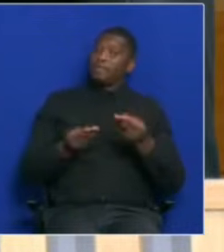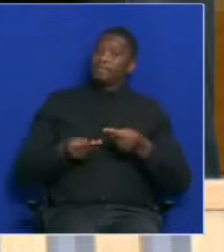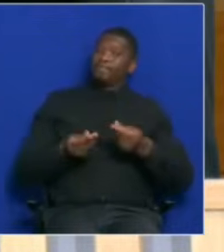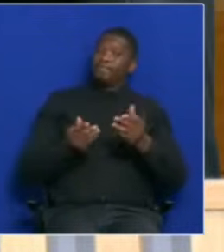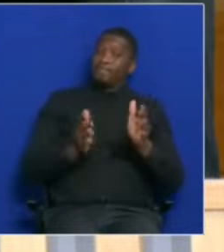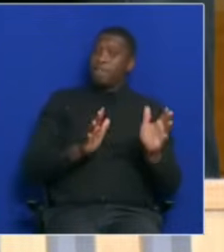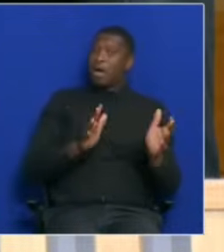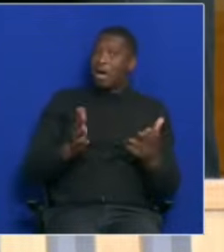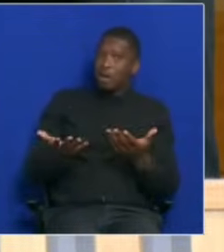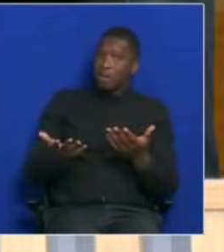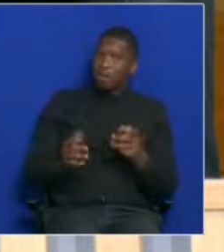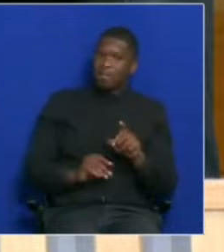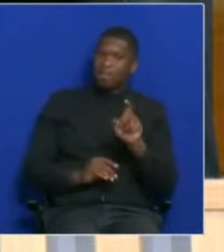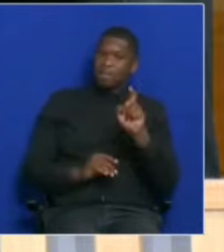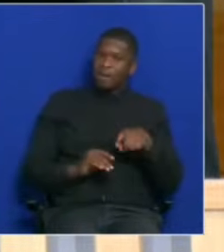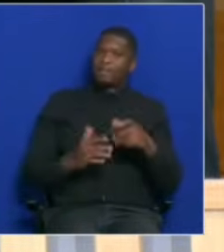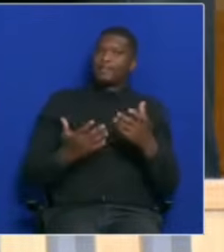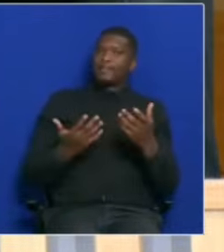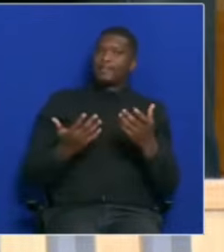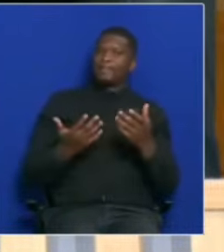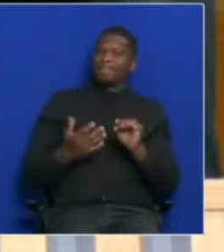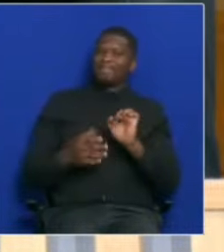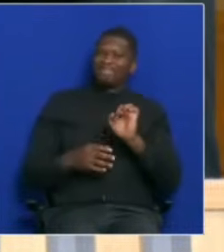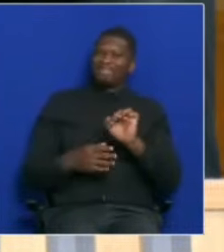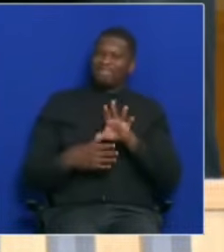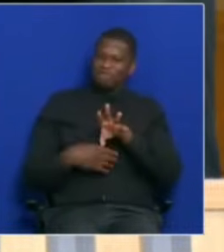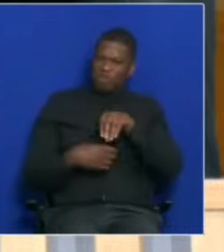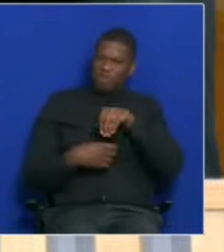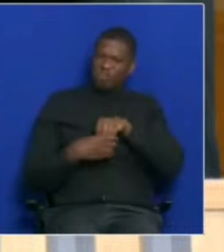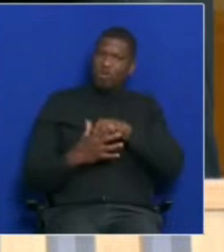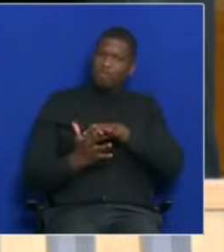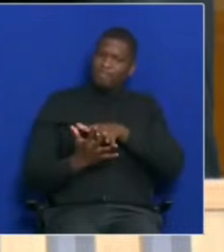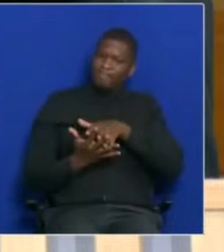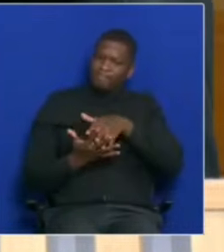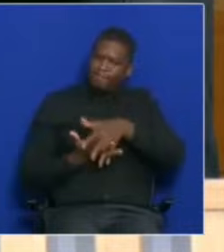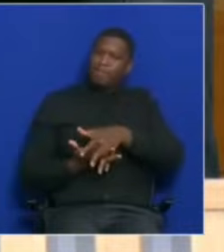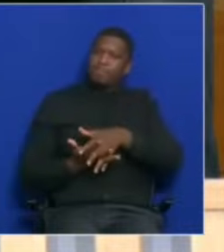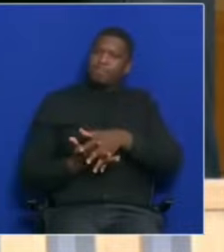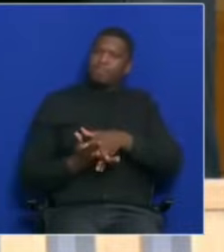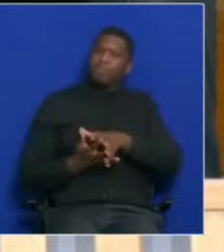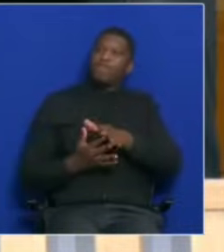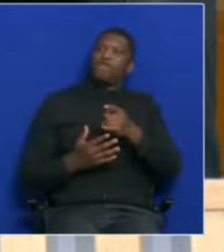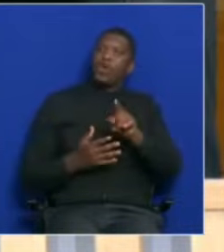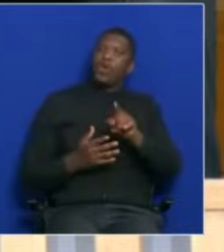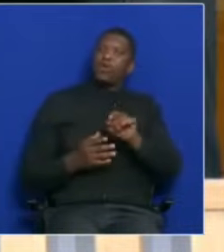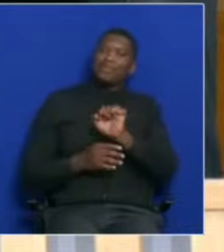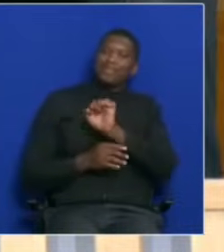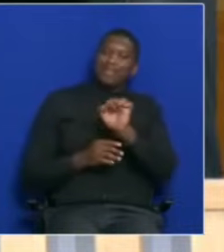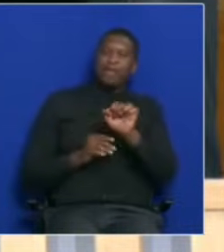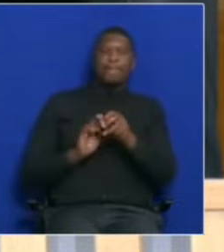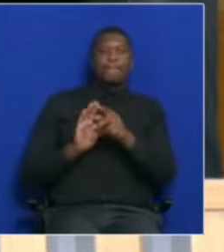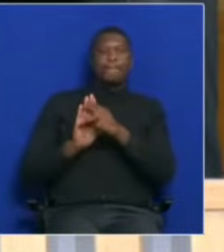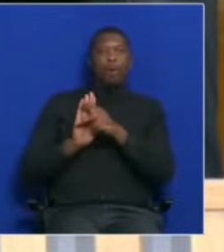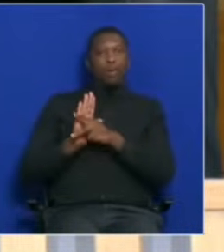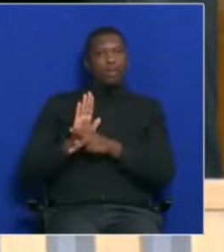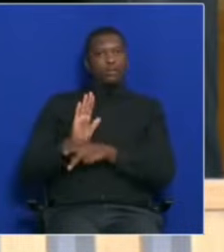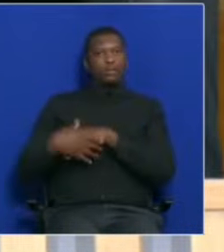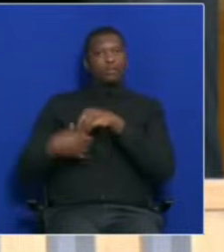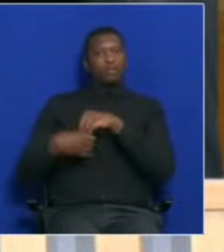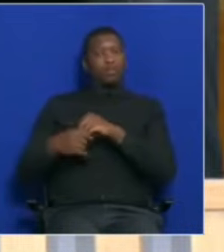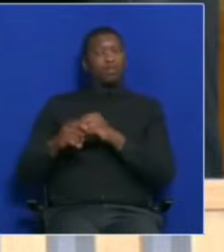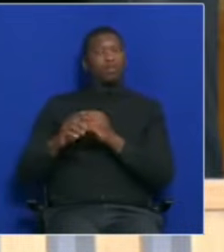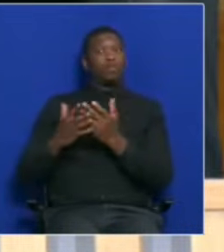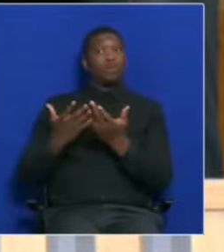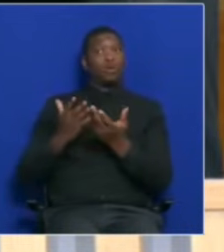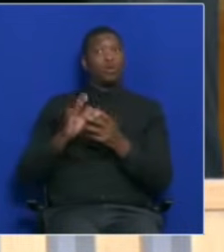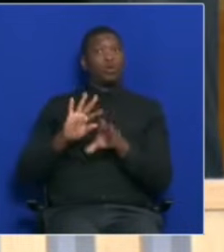it becomes part of the set of documents which are policies and protocols, and if you don't comply, there will